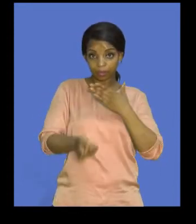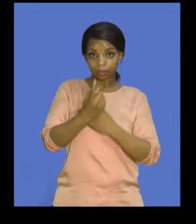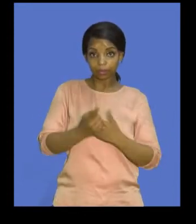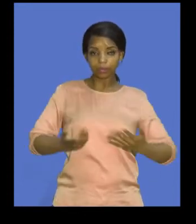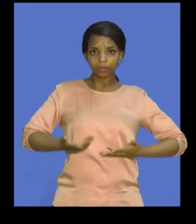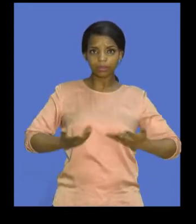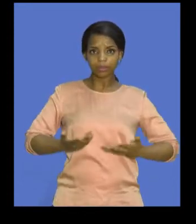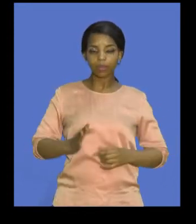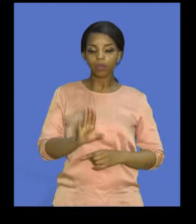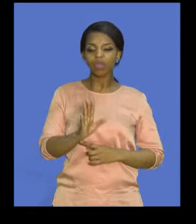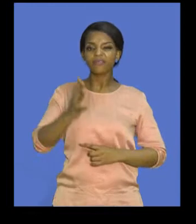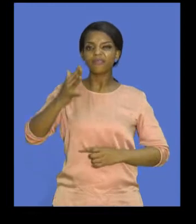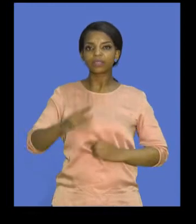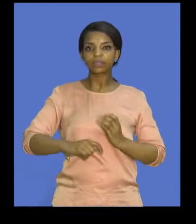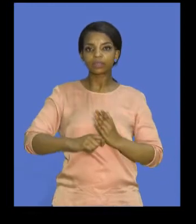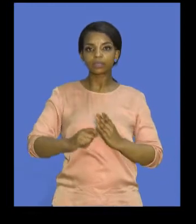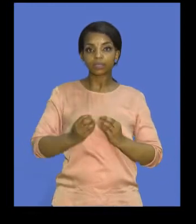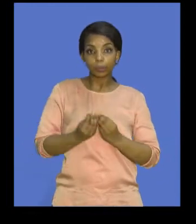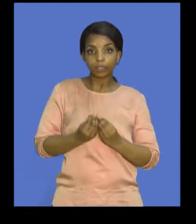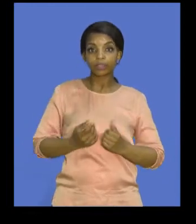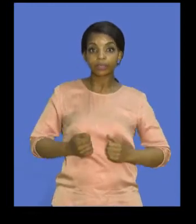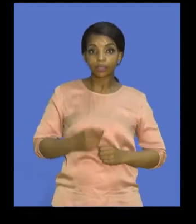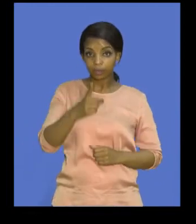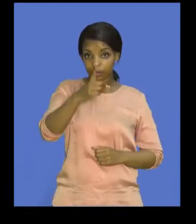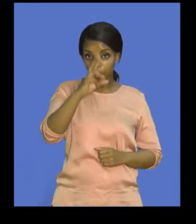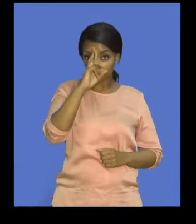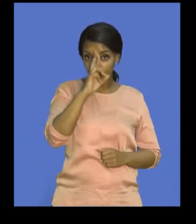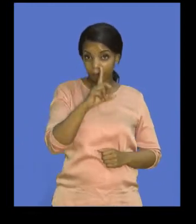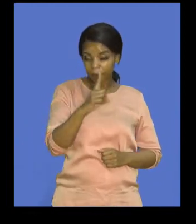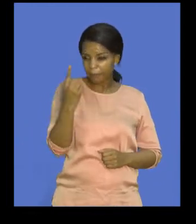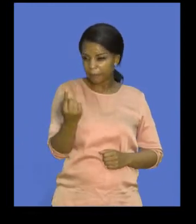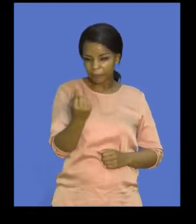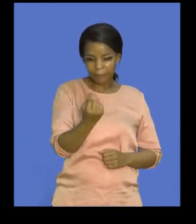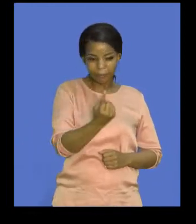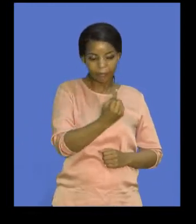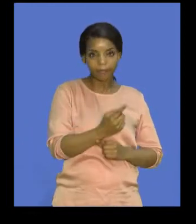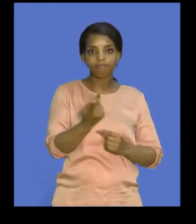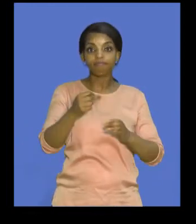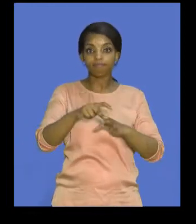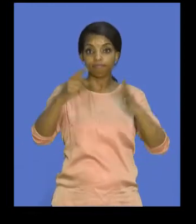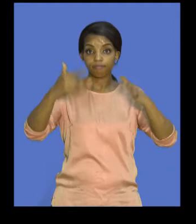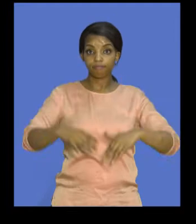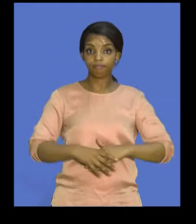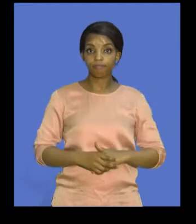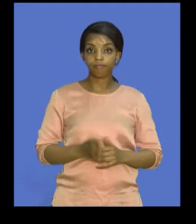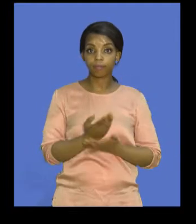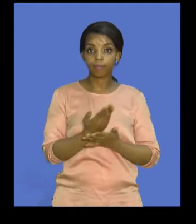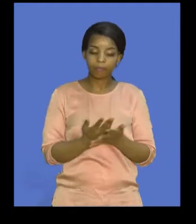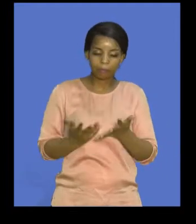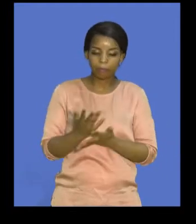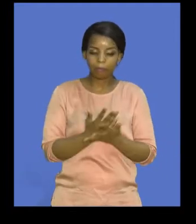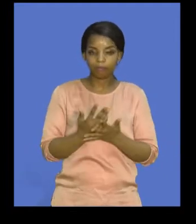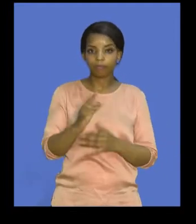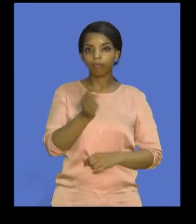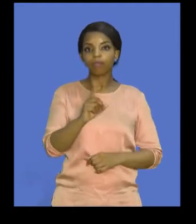every force is an applied force. We can talk about force exerted by, as an example,